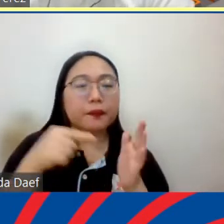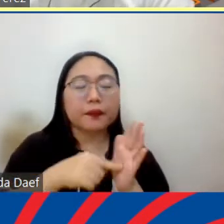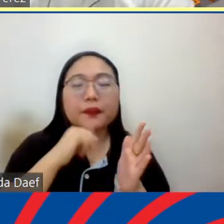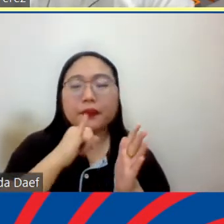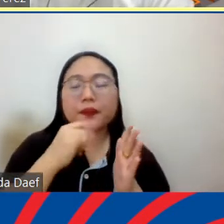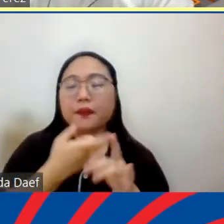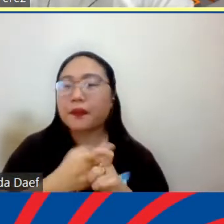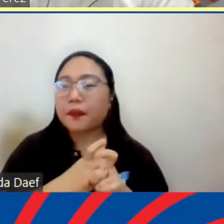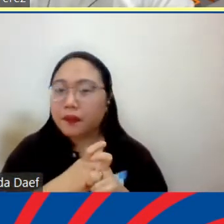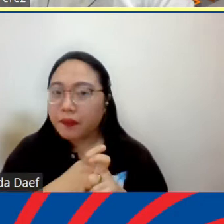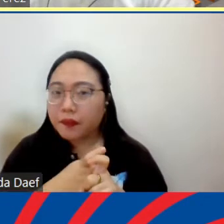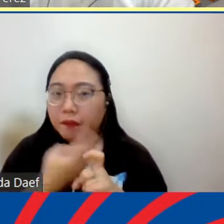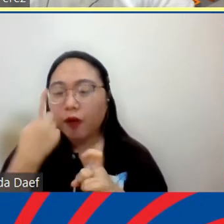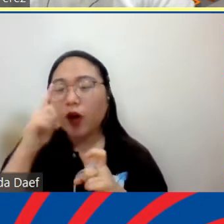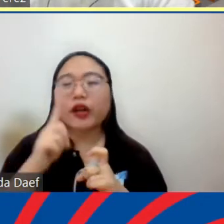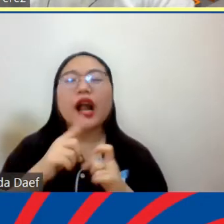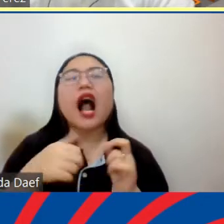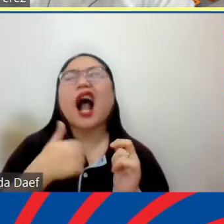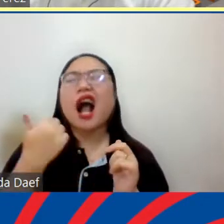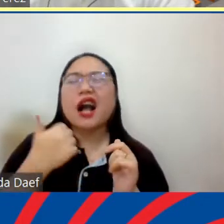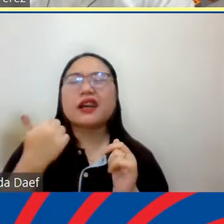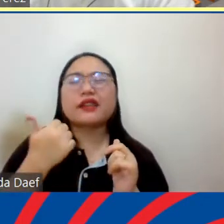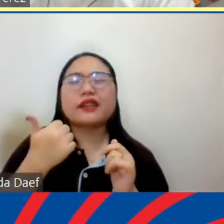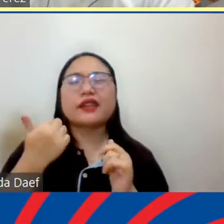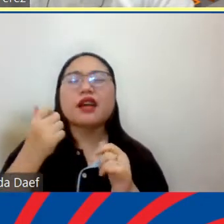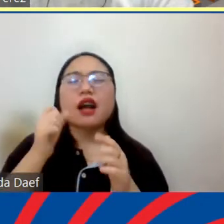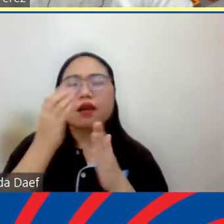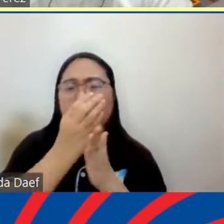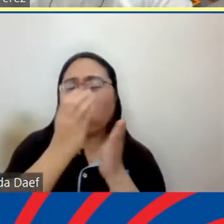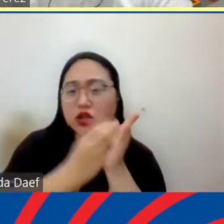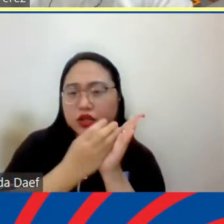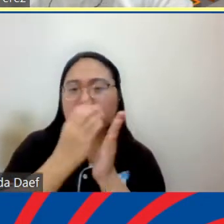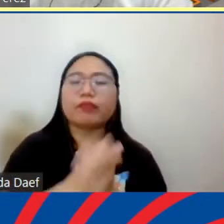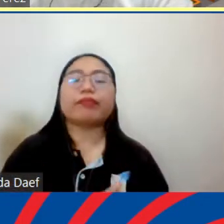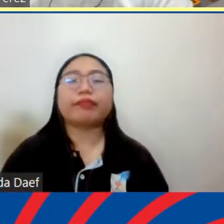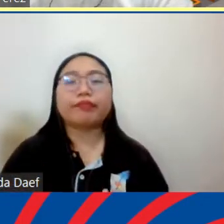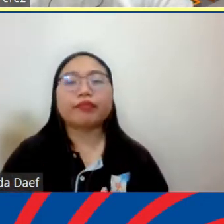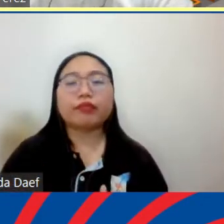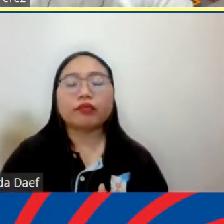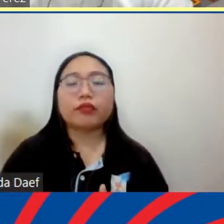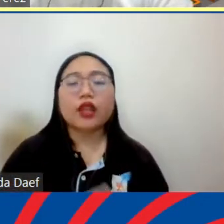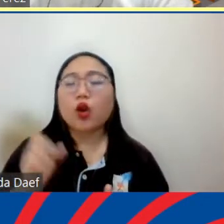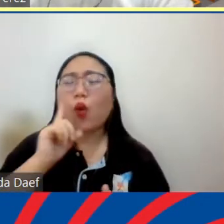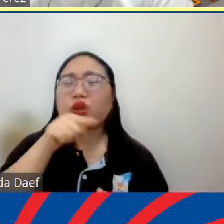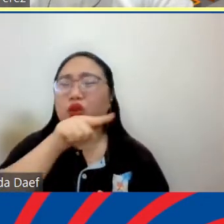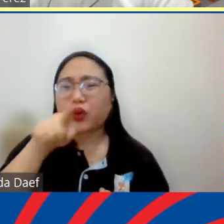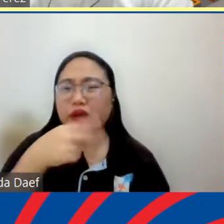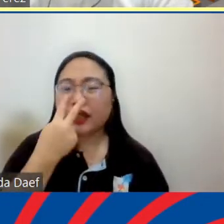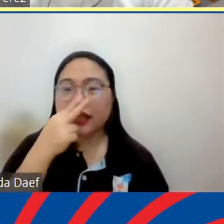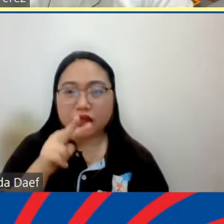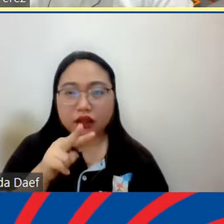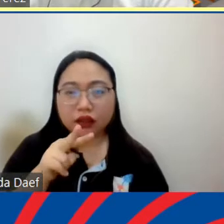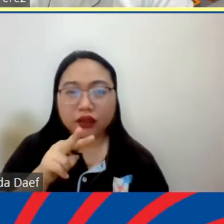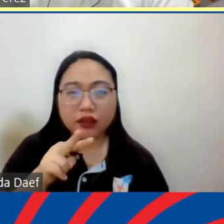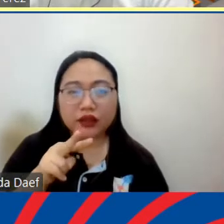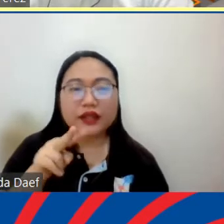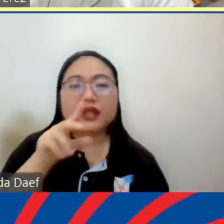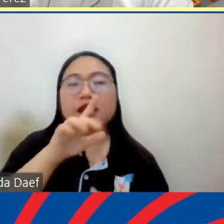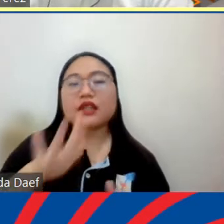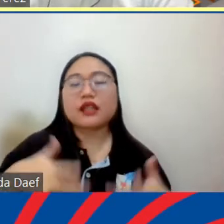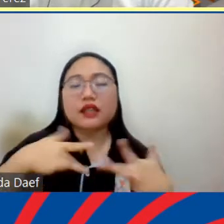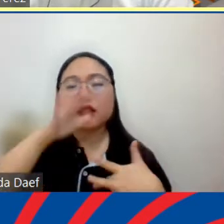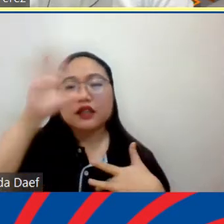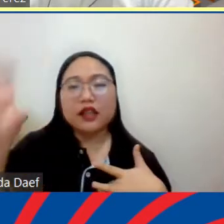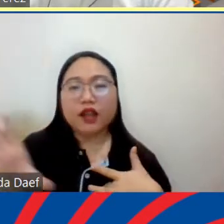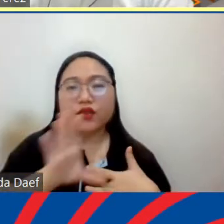any domain, even the social sciences and the humanities. So from what you can see in this life cycle, you can see